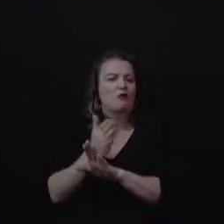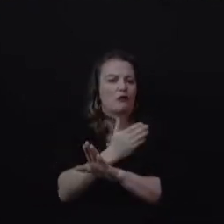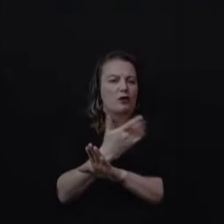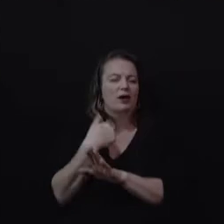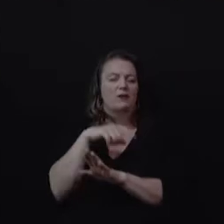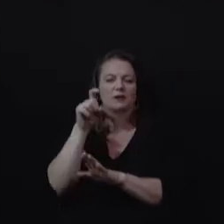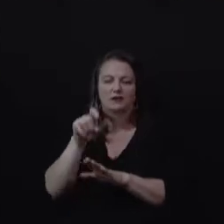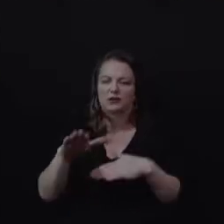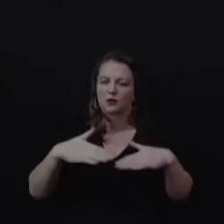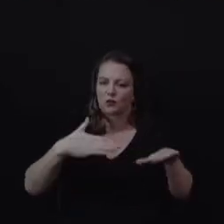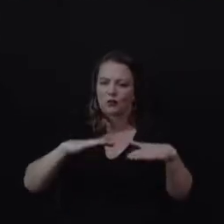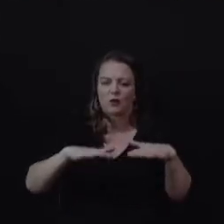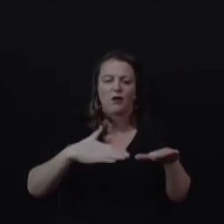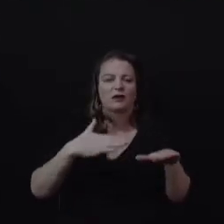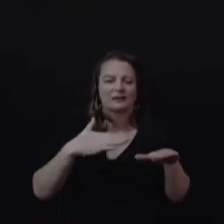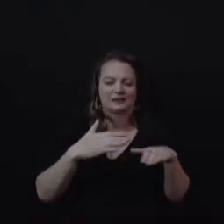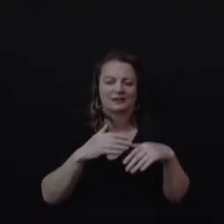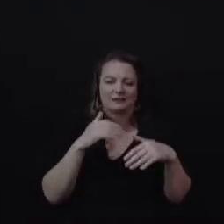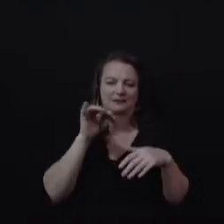walk in them.